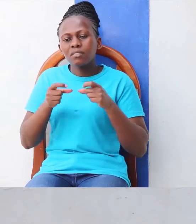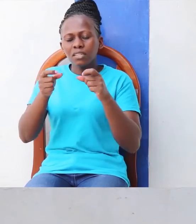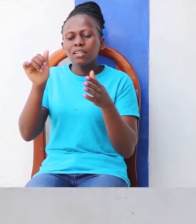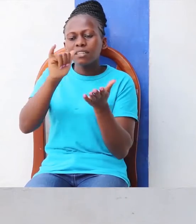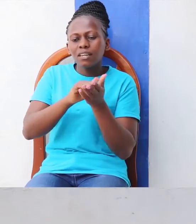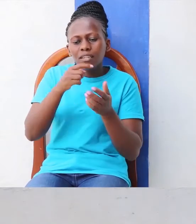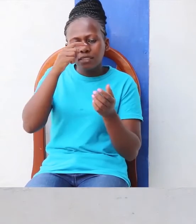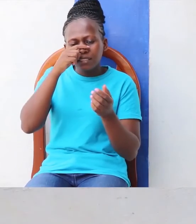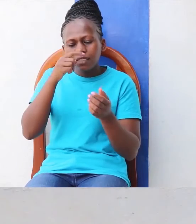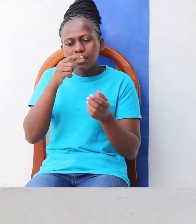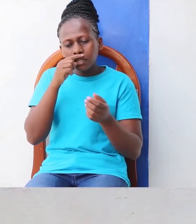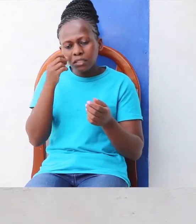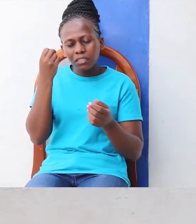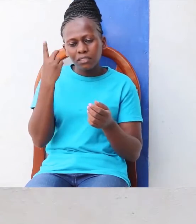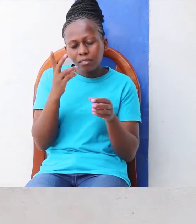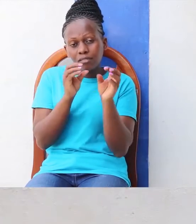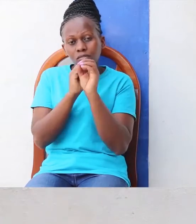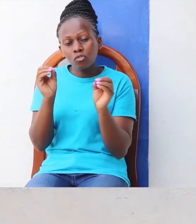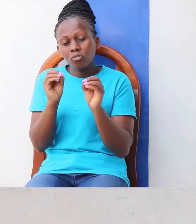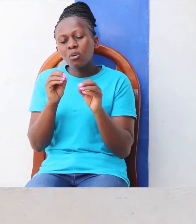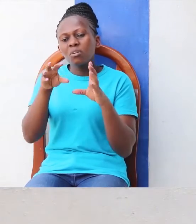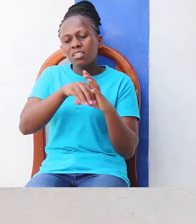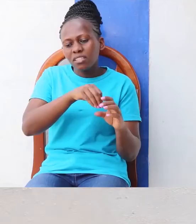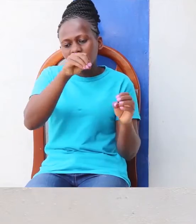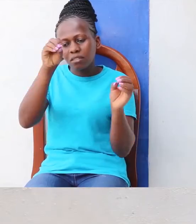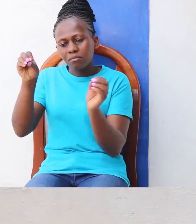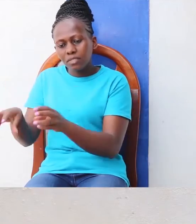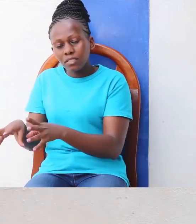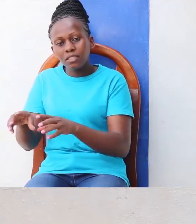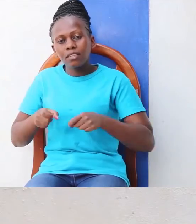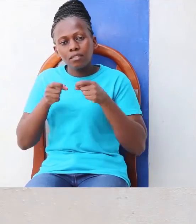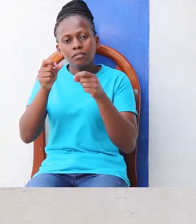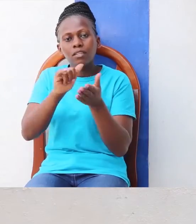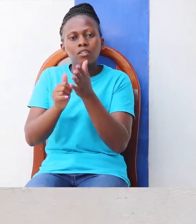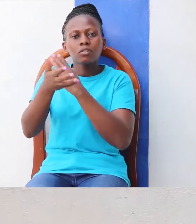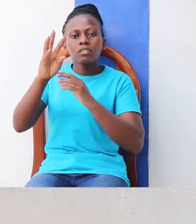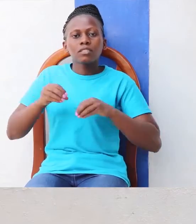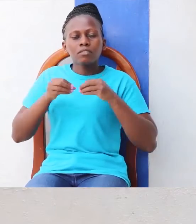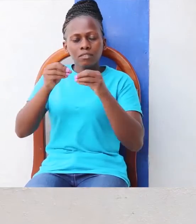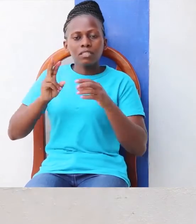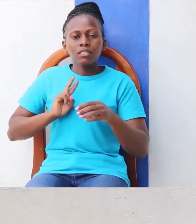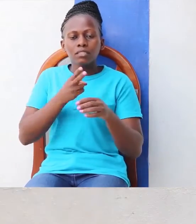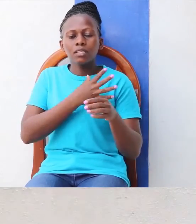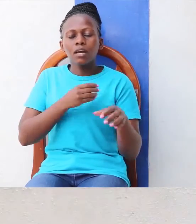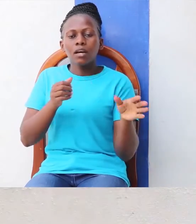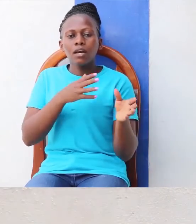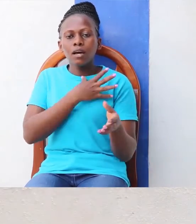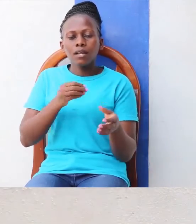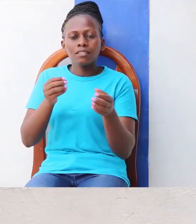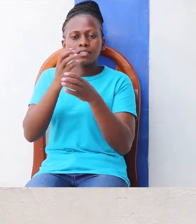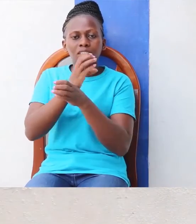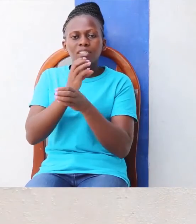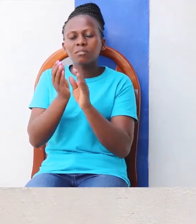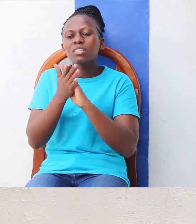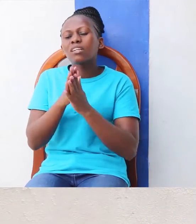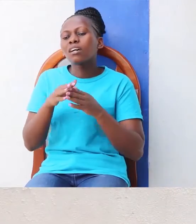that misunderstanding, we empty the gifts that God has given us. And the church starts